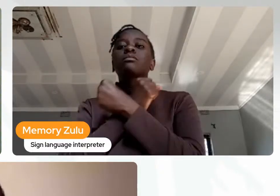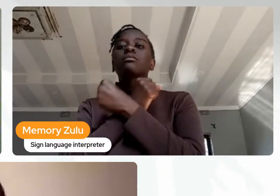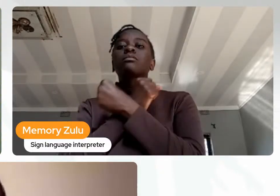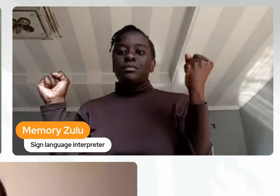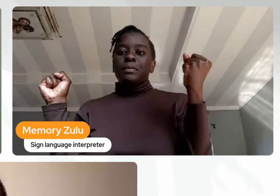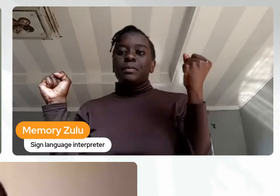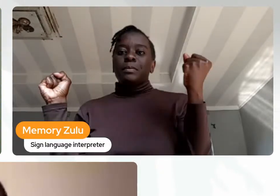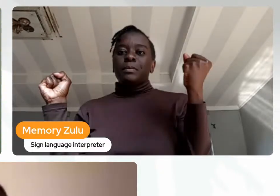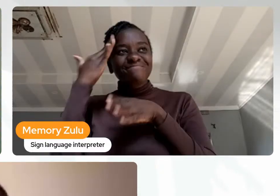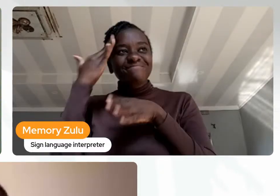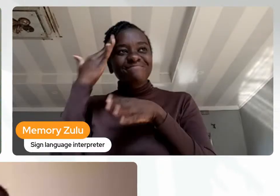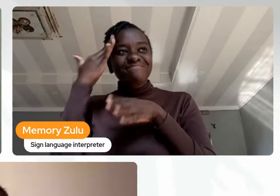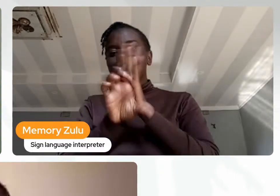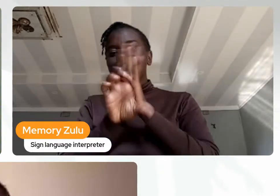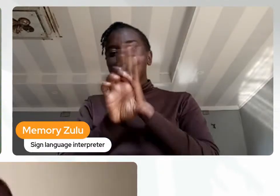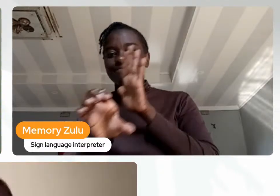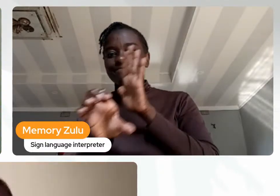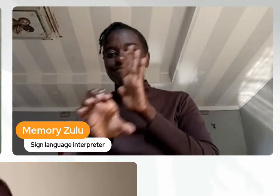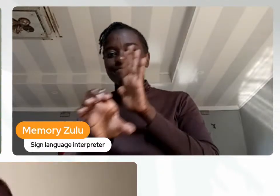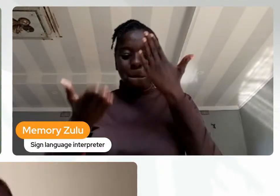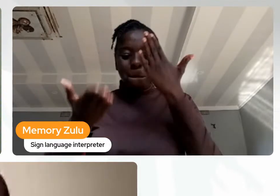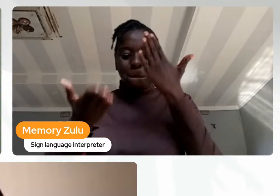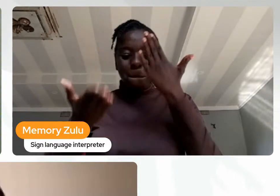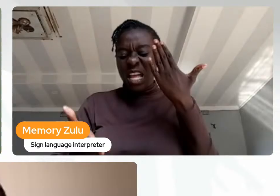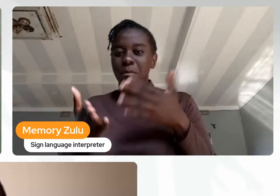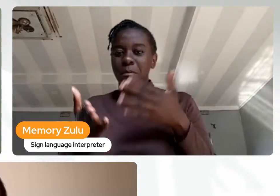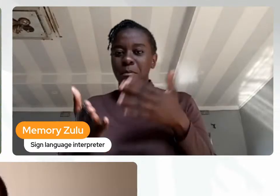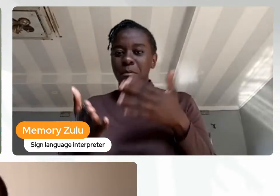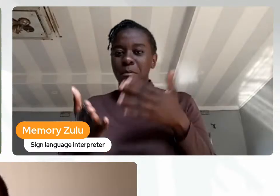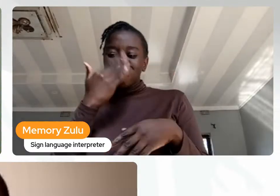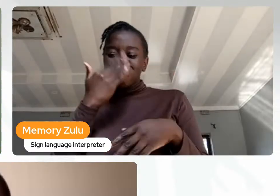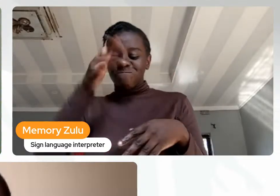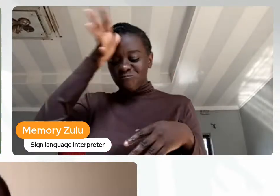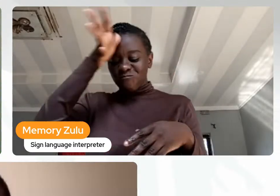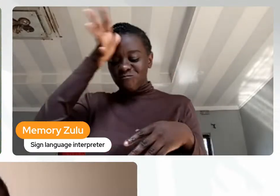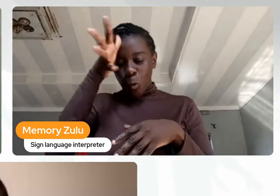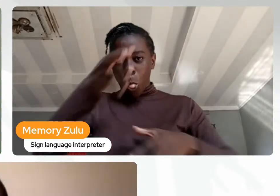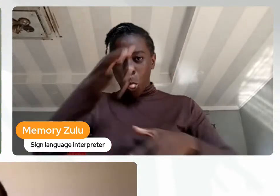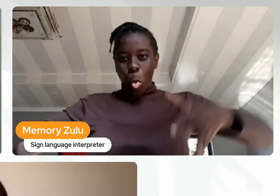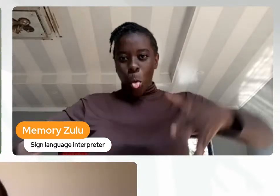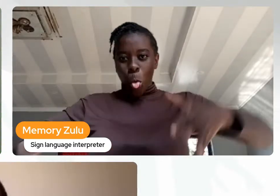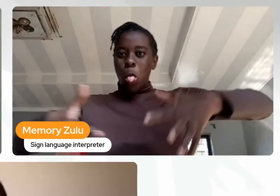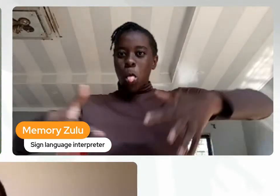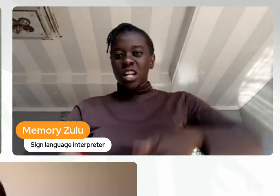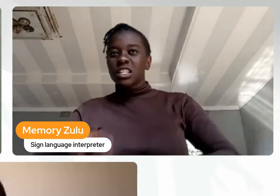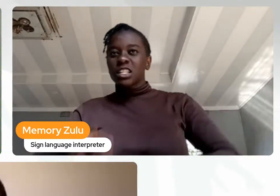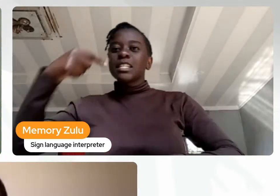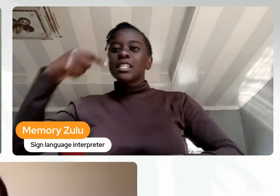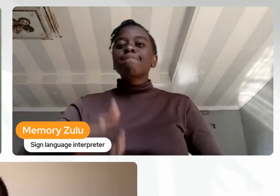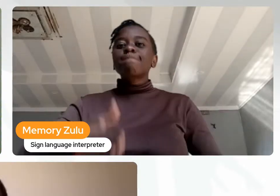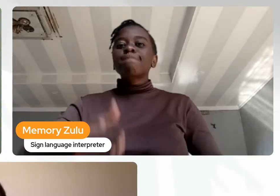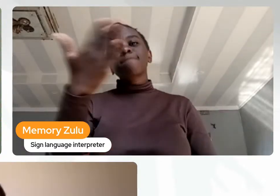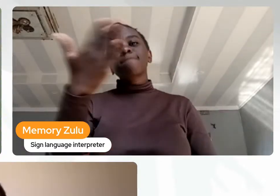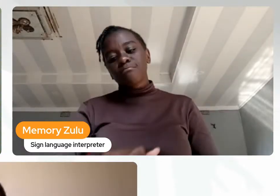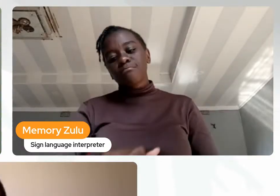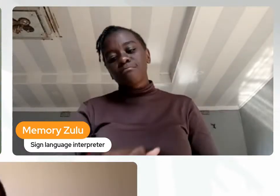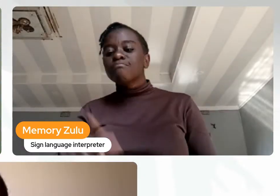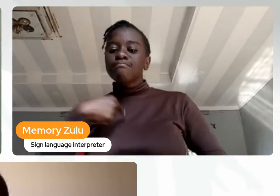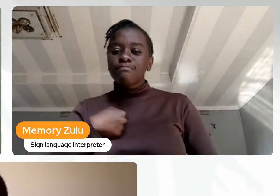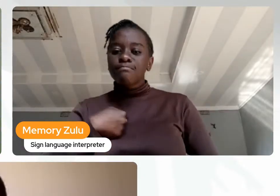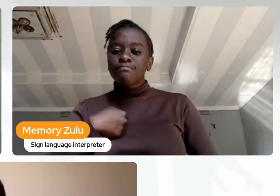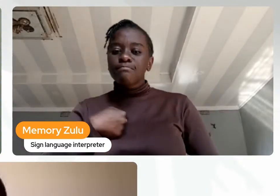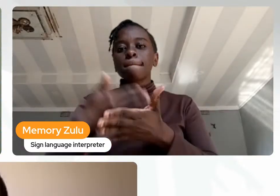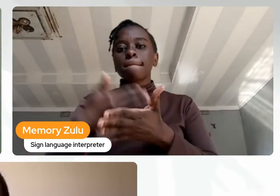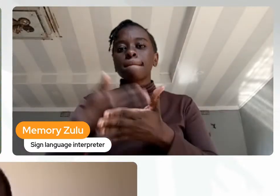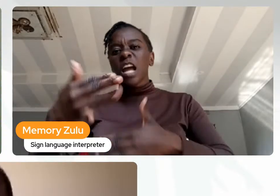cannot be in a position where you can tell what you want to them, but they'll be the ones to tell you what